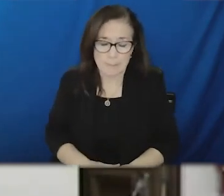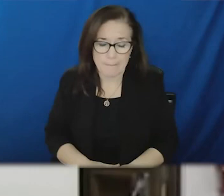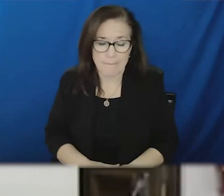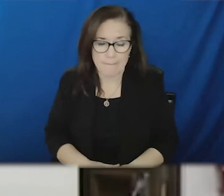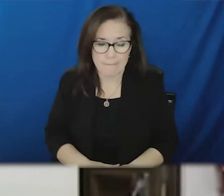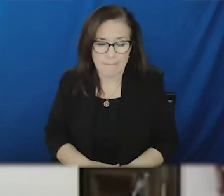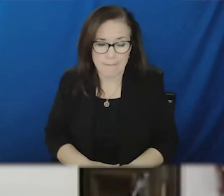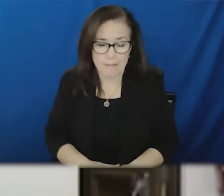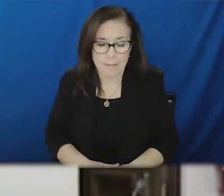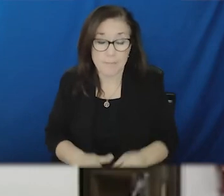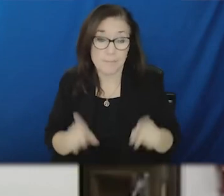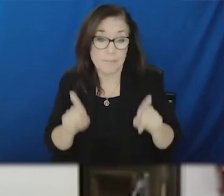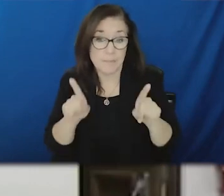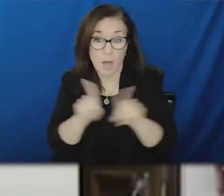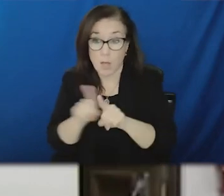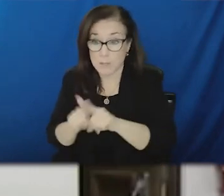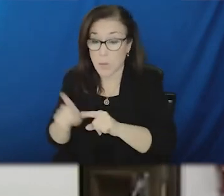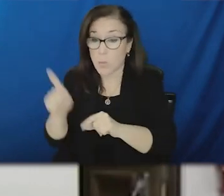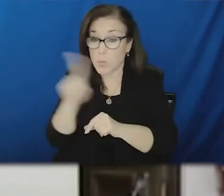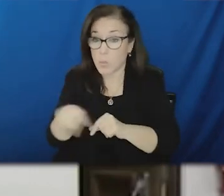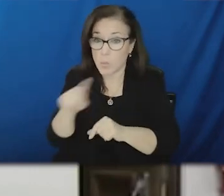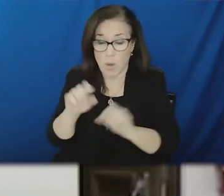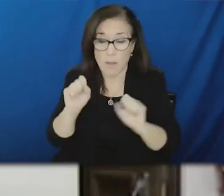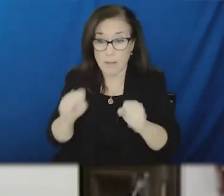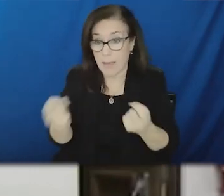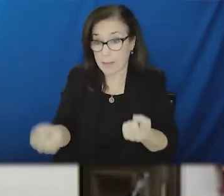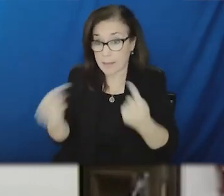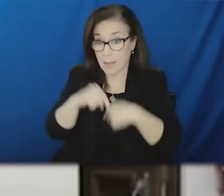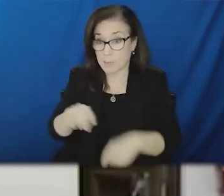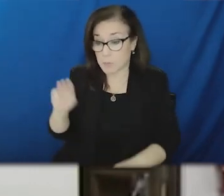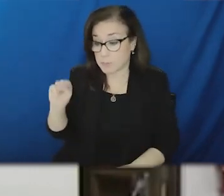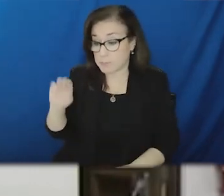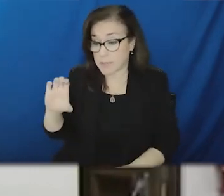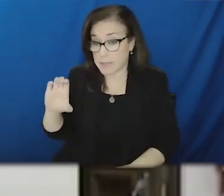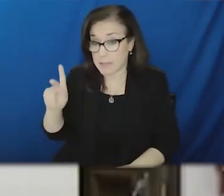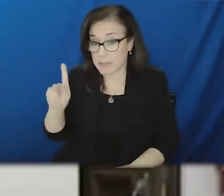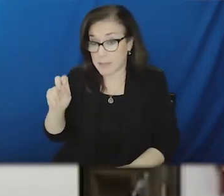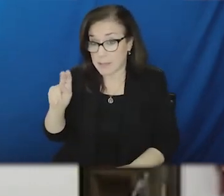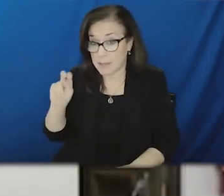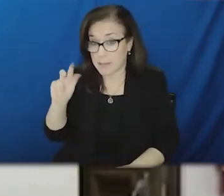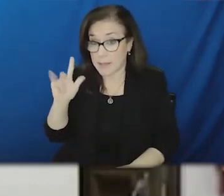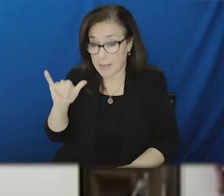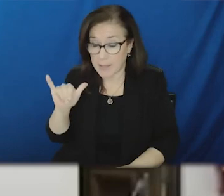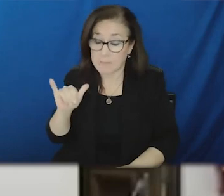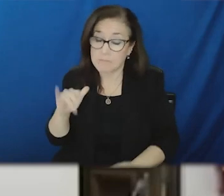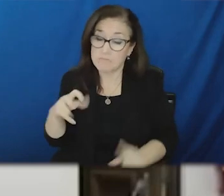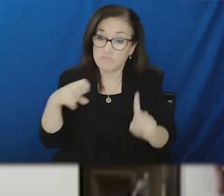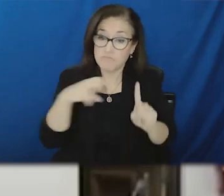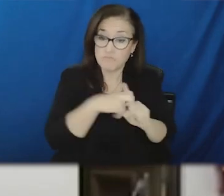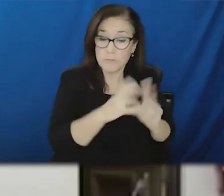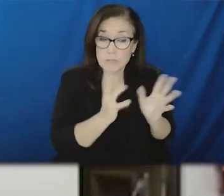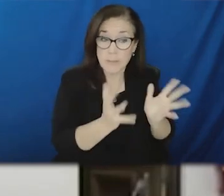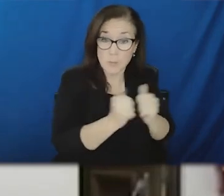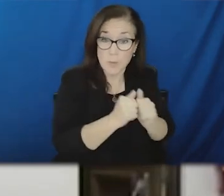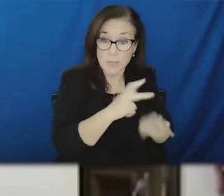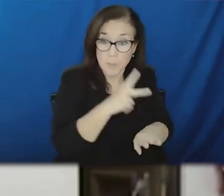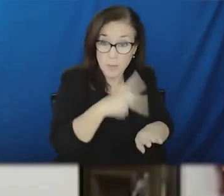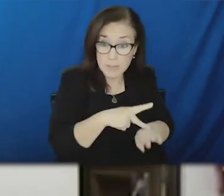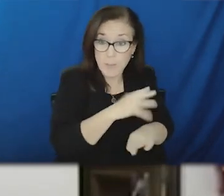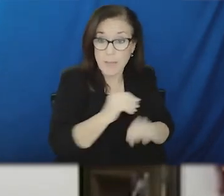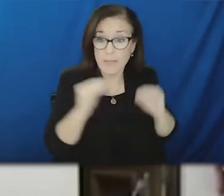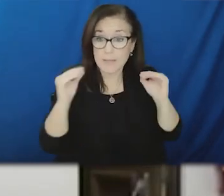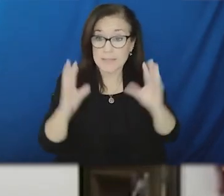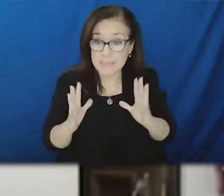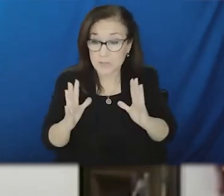also, you're welcome to come to McKinley, speak with our principal and the teachers with regard to how they